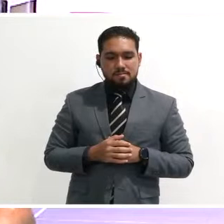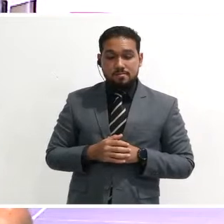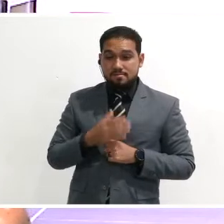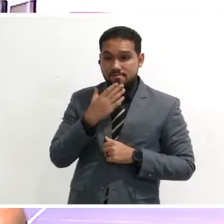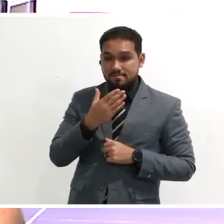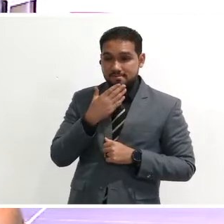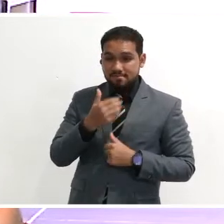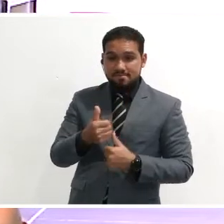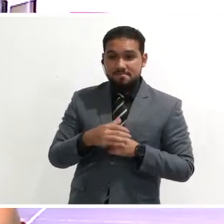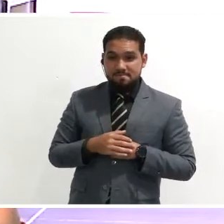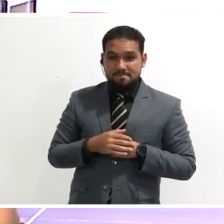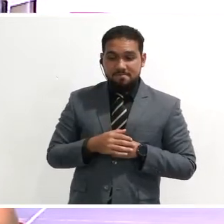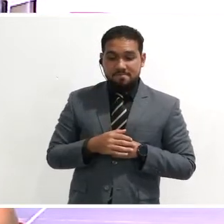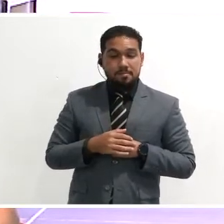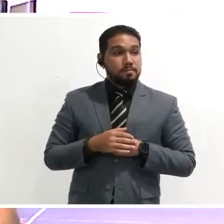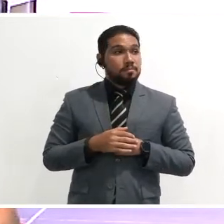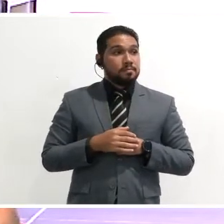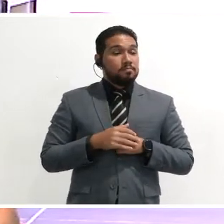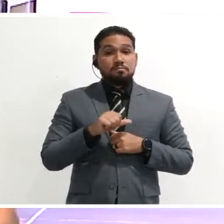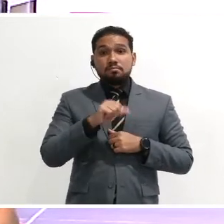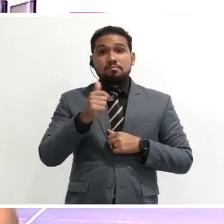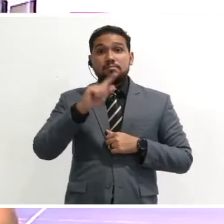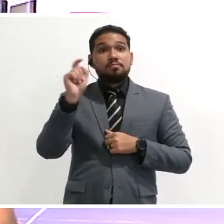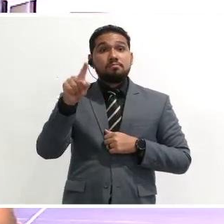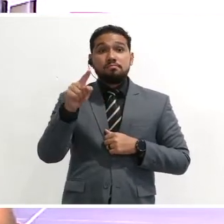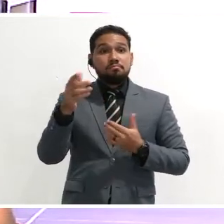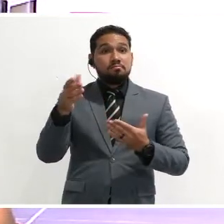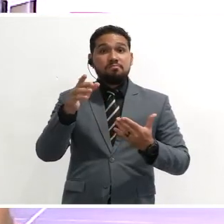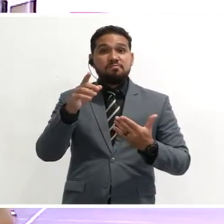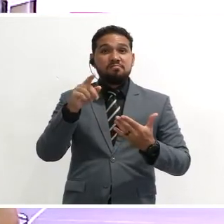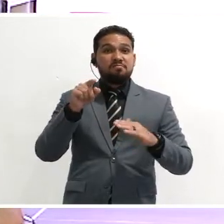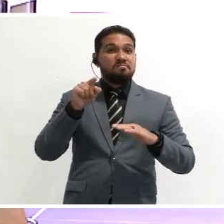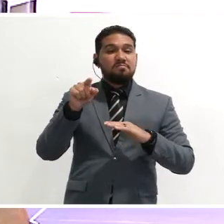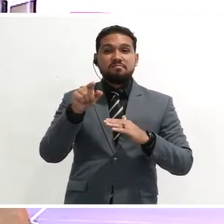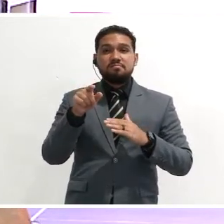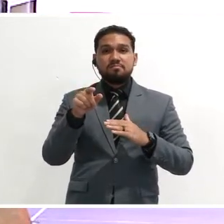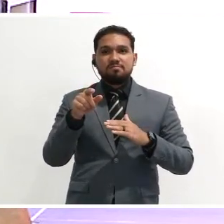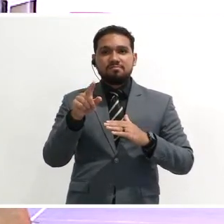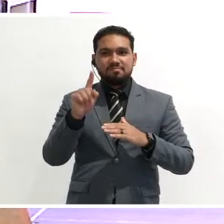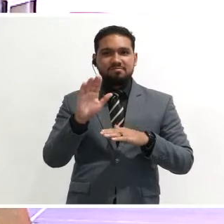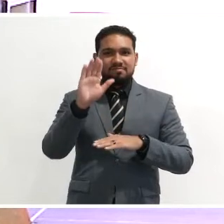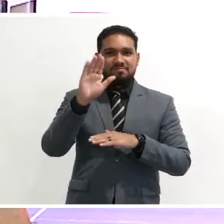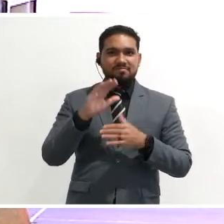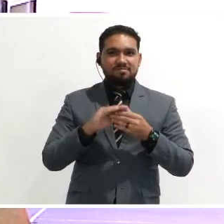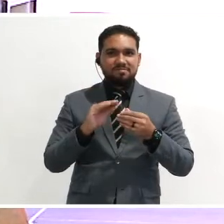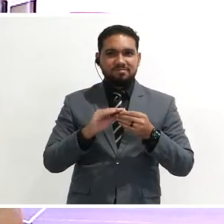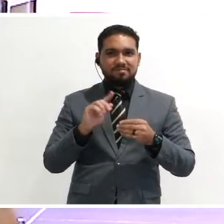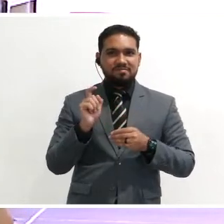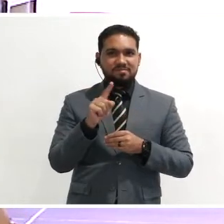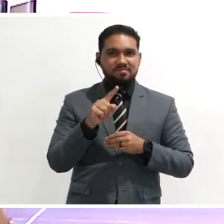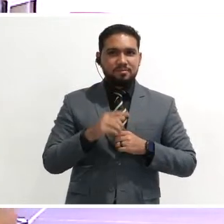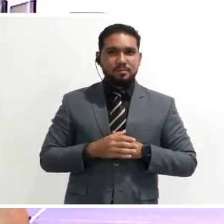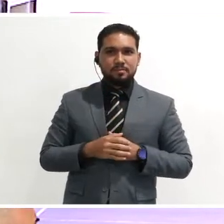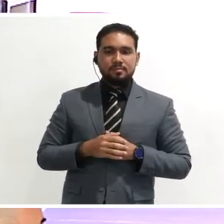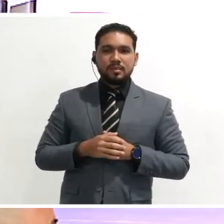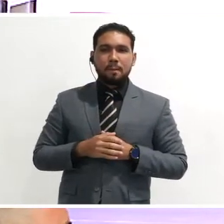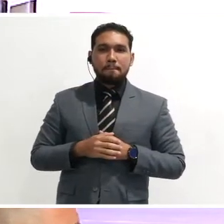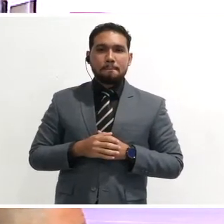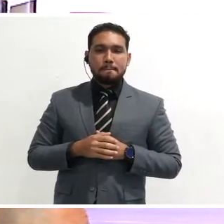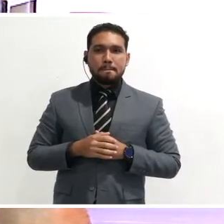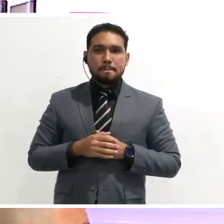¿Alguna otra pregunta? Creo que por allá también. Sí, adelante. Hi, my question is, what type